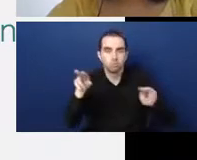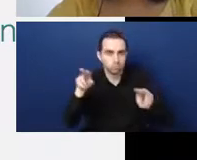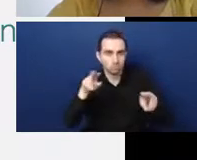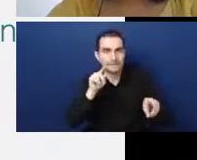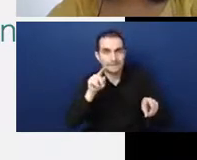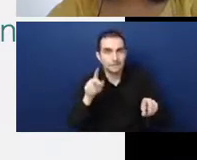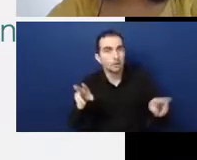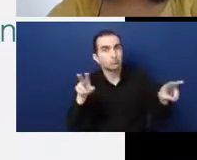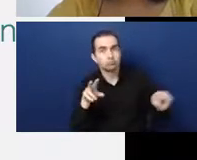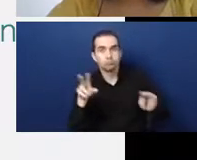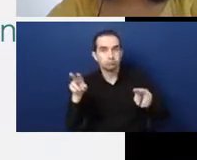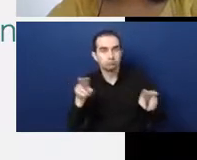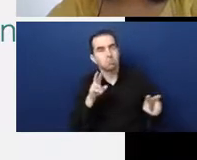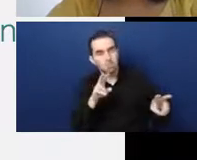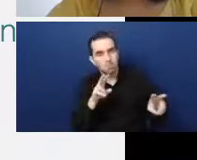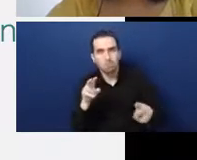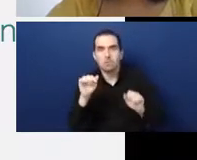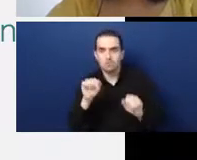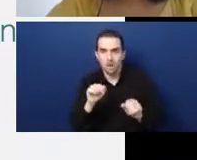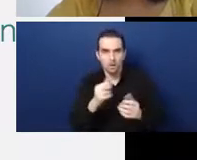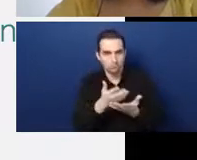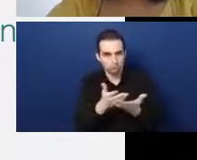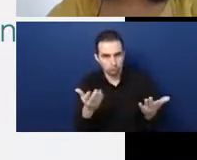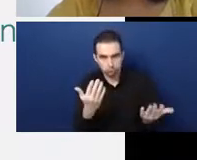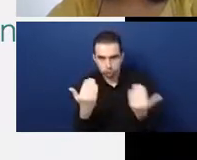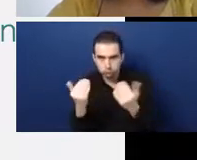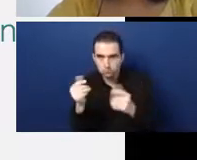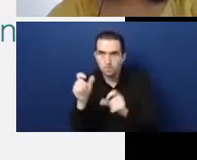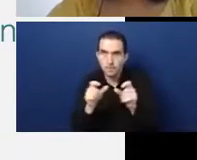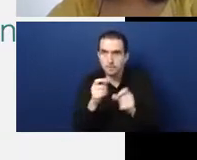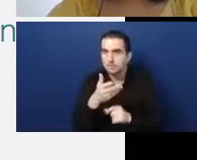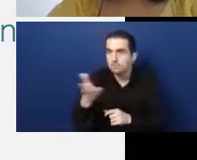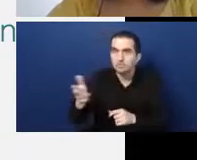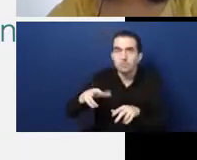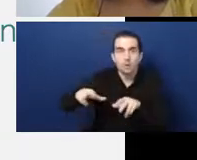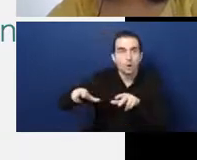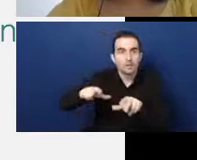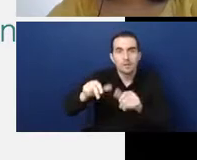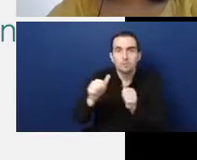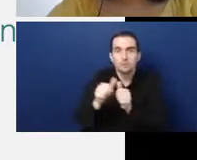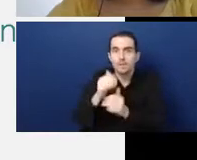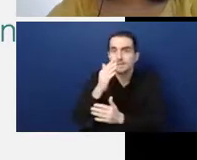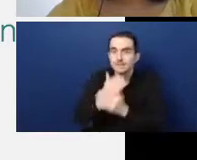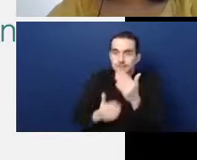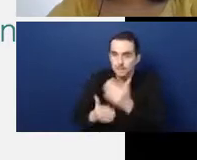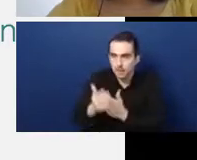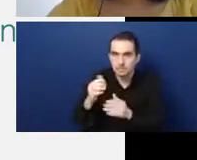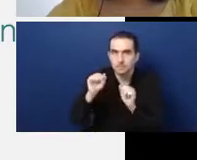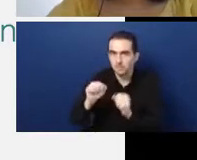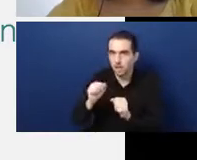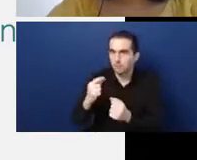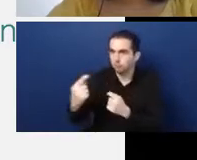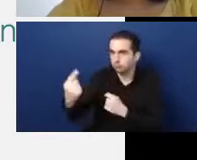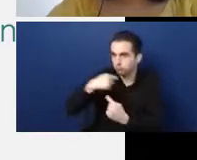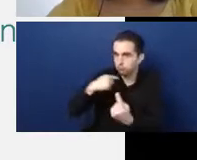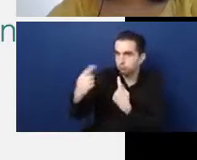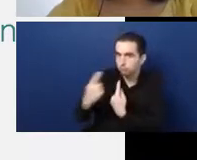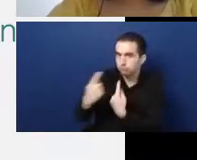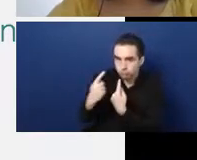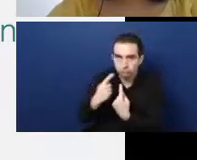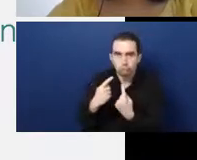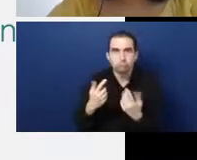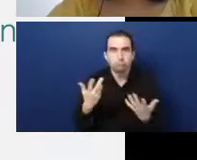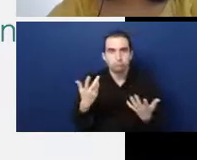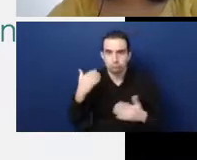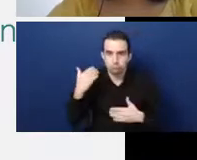these mechanisms that we have are accessible to to them and to other people with disabilities.